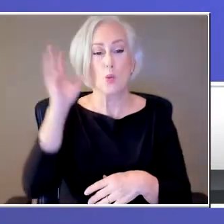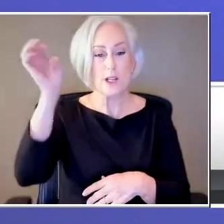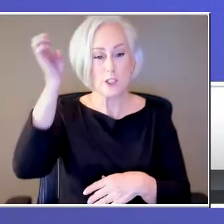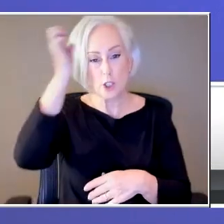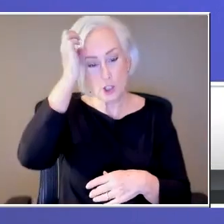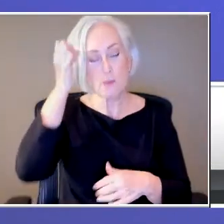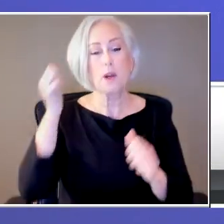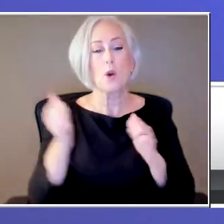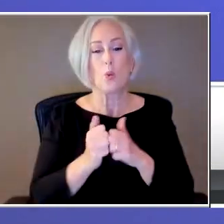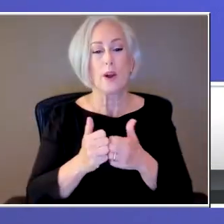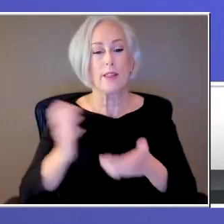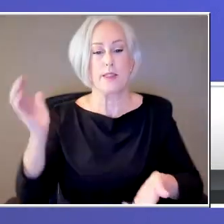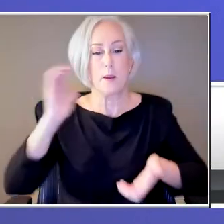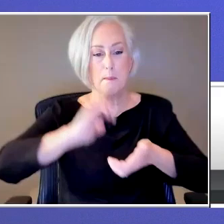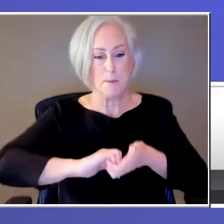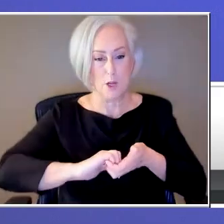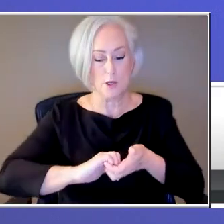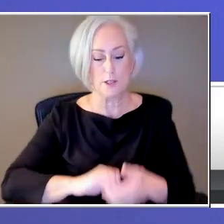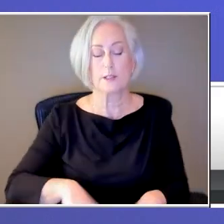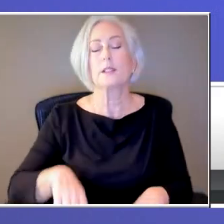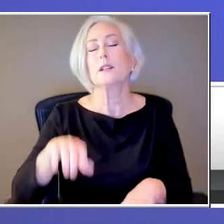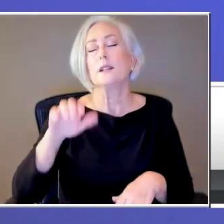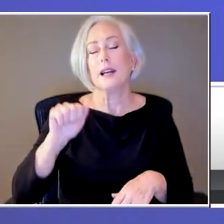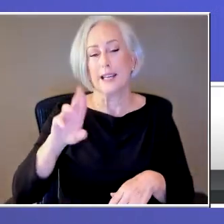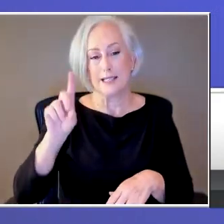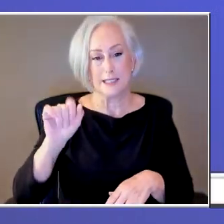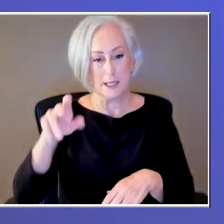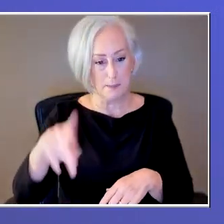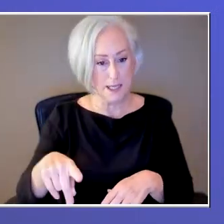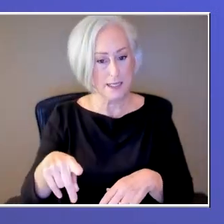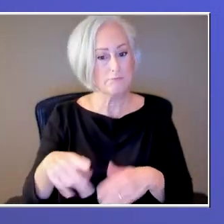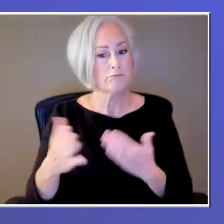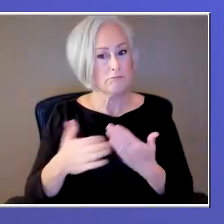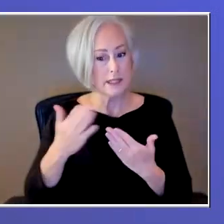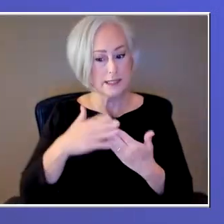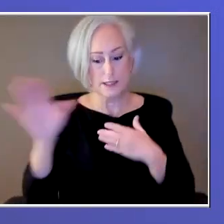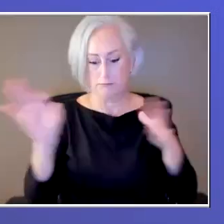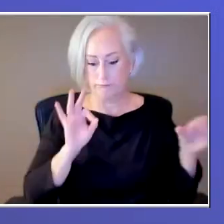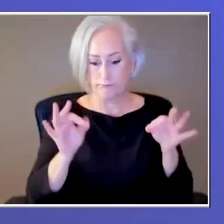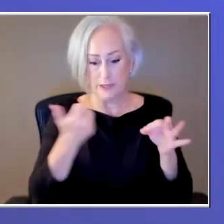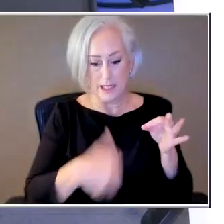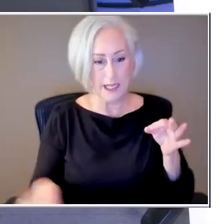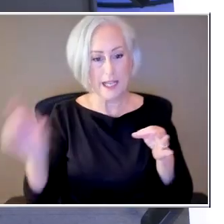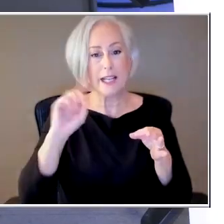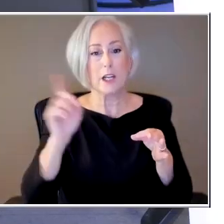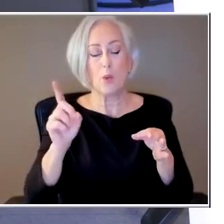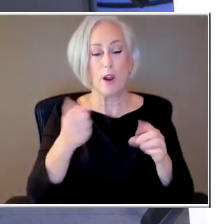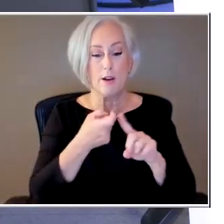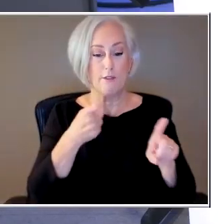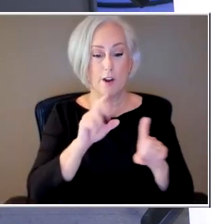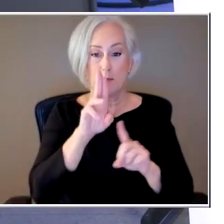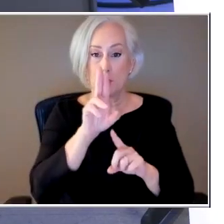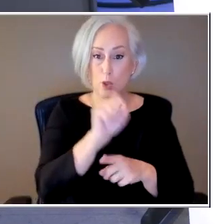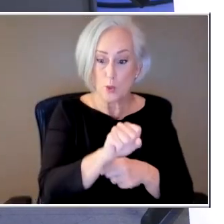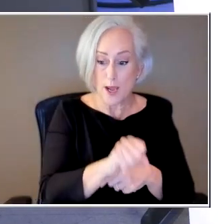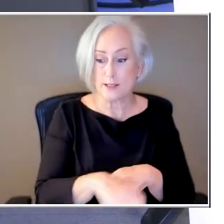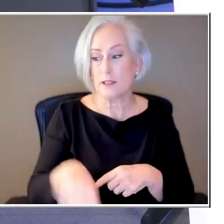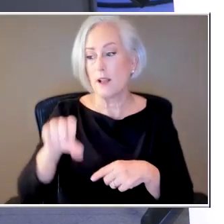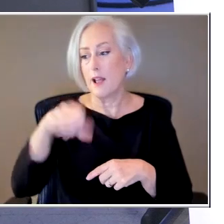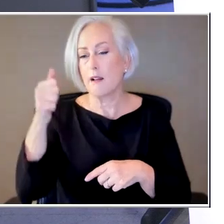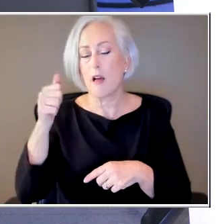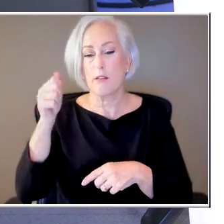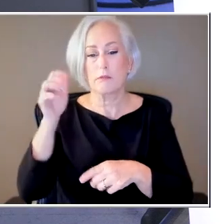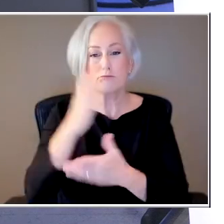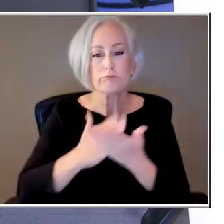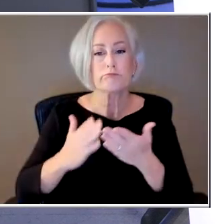partnership with NMDP, it's pretty seamless to get one from anywhere stateside and all over the world. Is it because people in Germany are just really great at